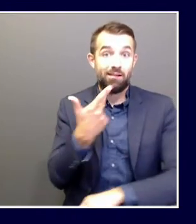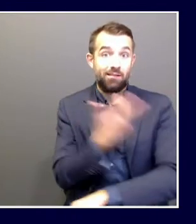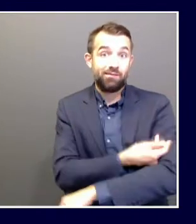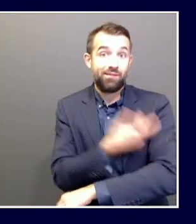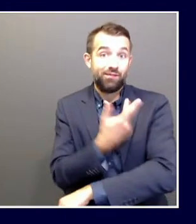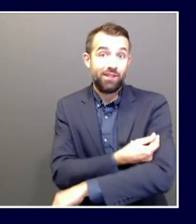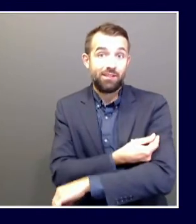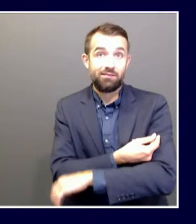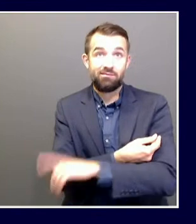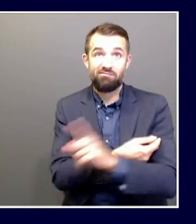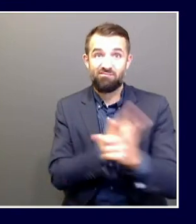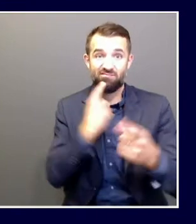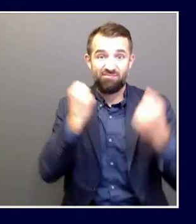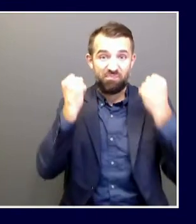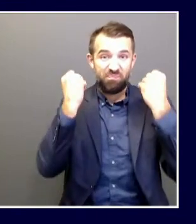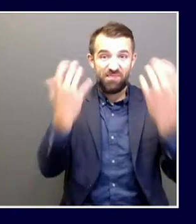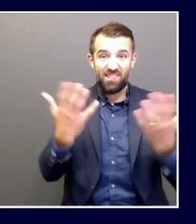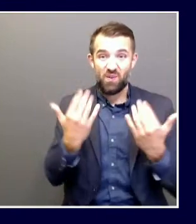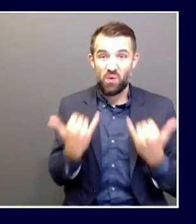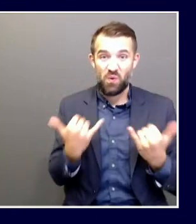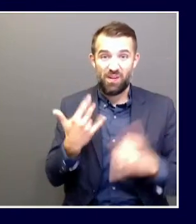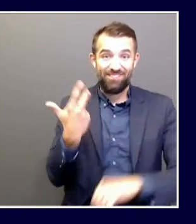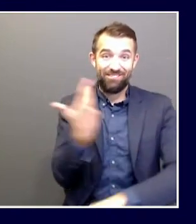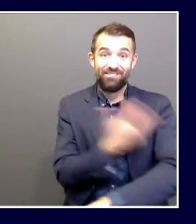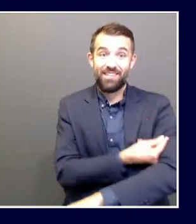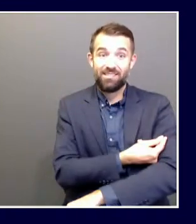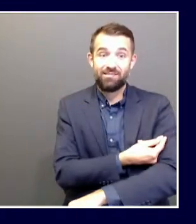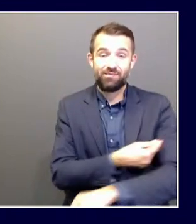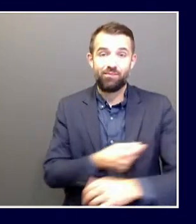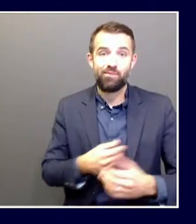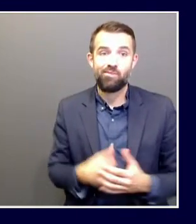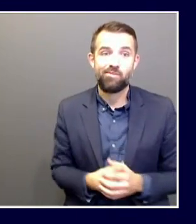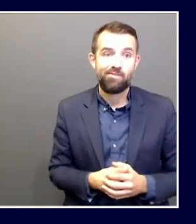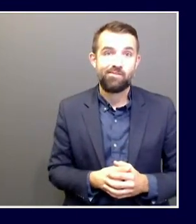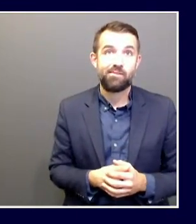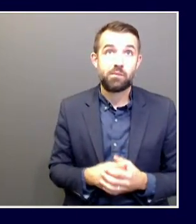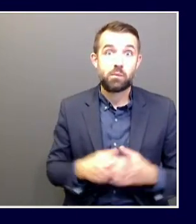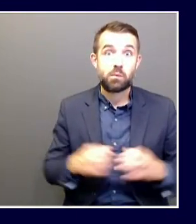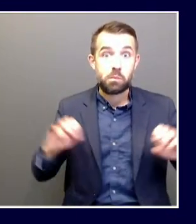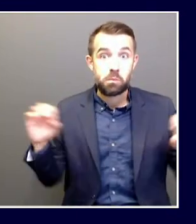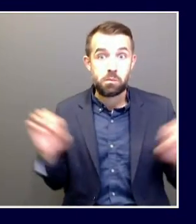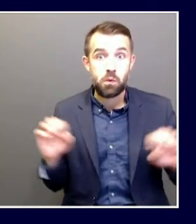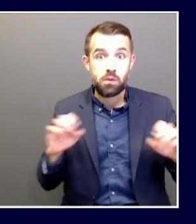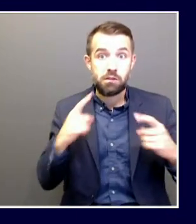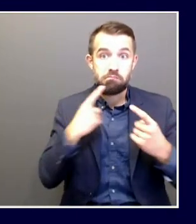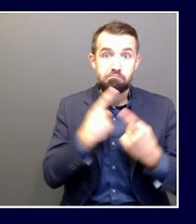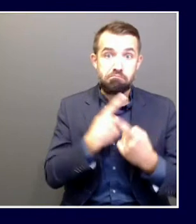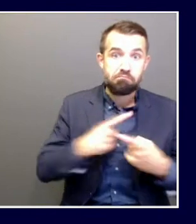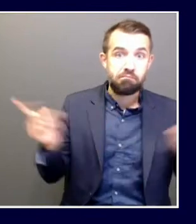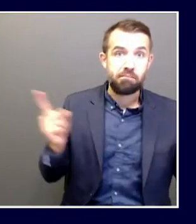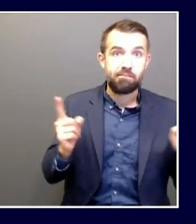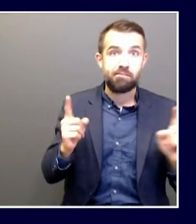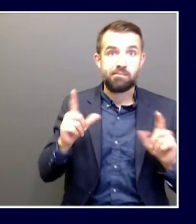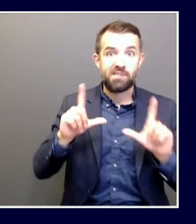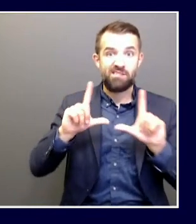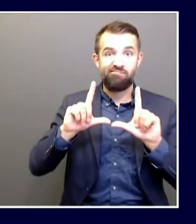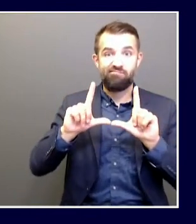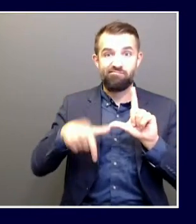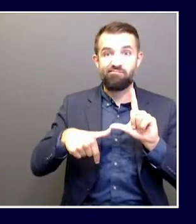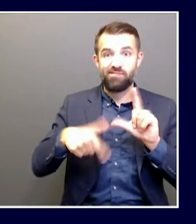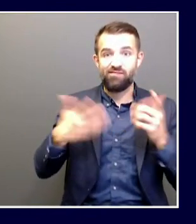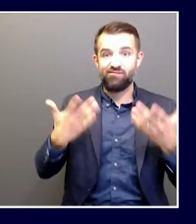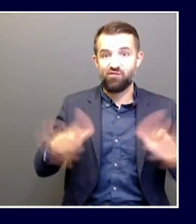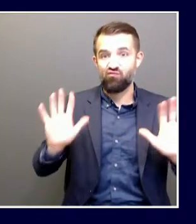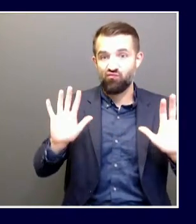the removal of the state of civil emergency in May, that we are pointing people towards US CDC guidance, which